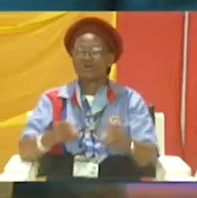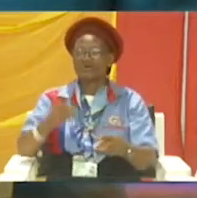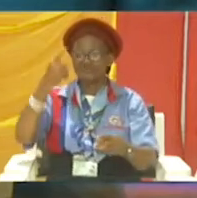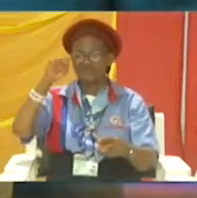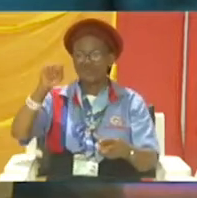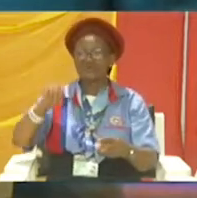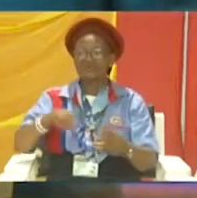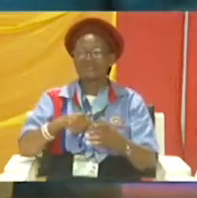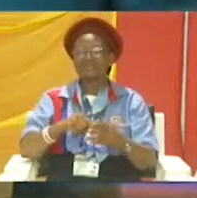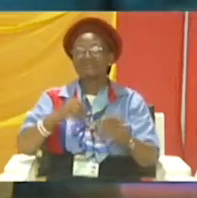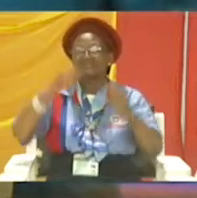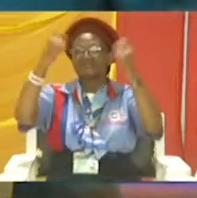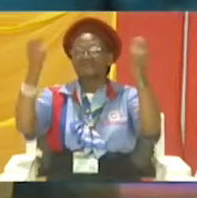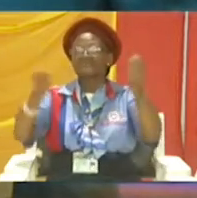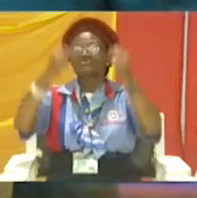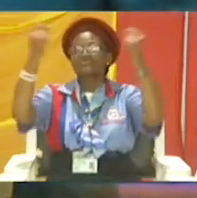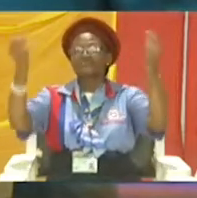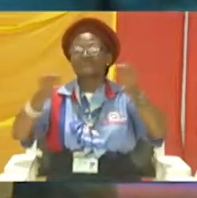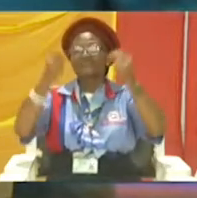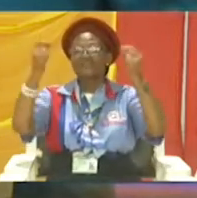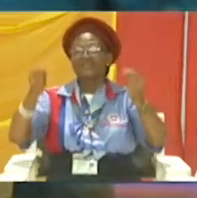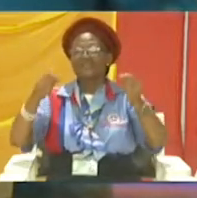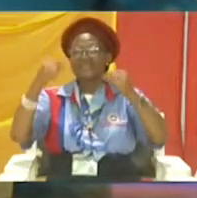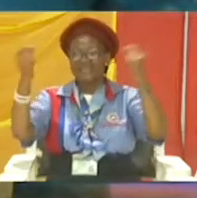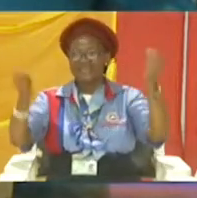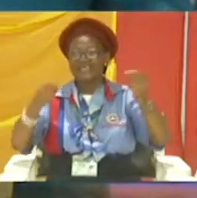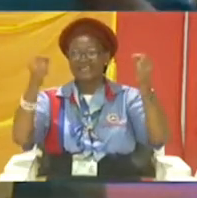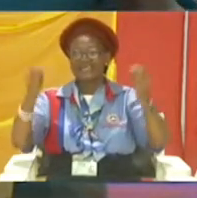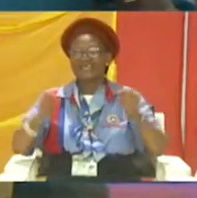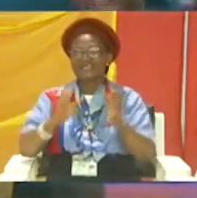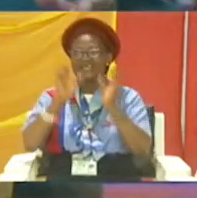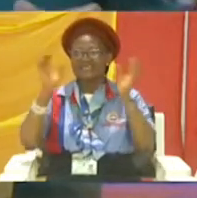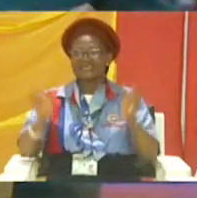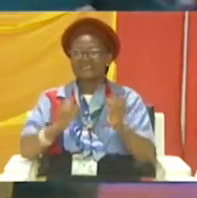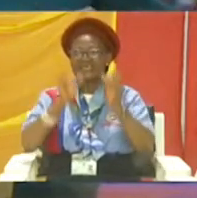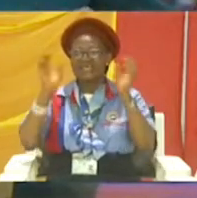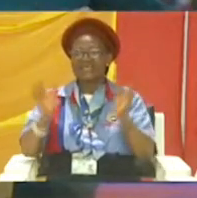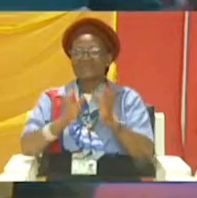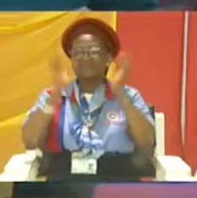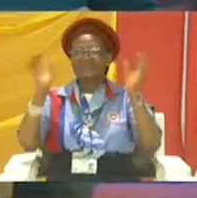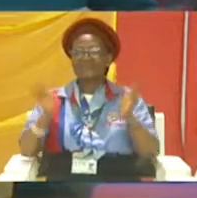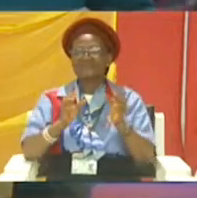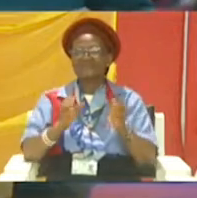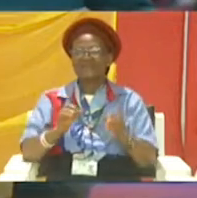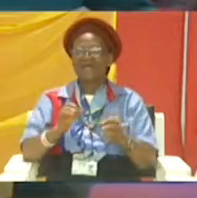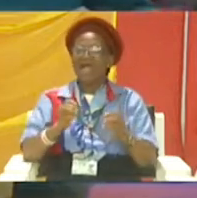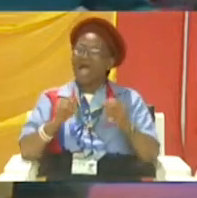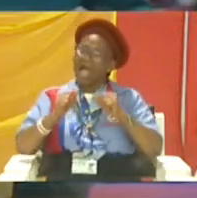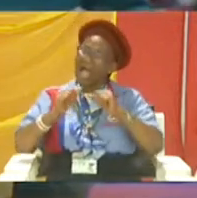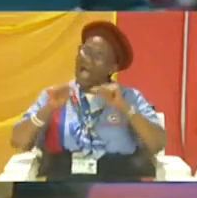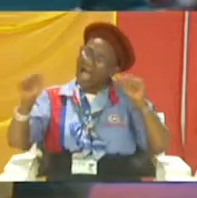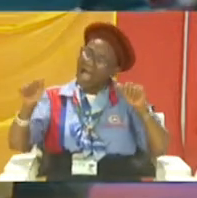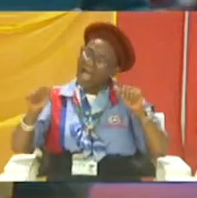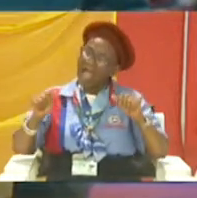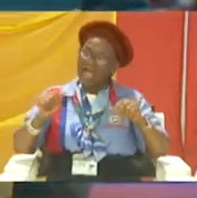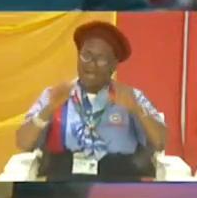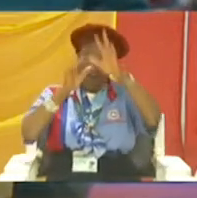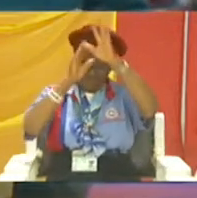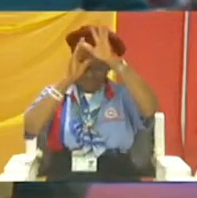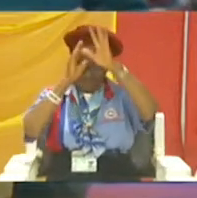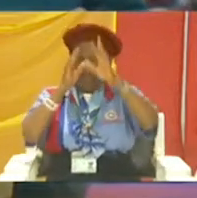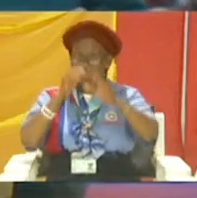fun ajodun ti odun idasile yi. Ah, daddy, I want